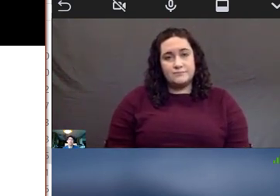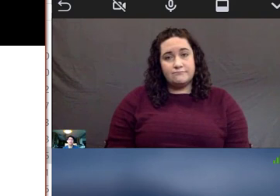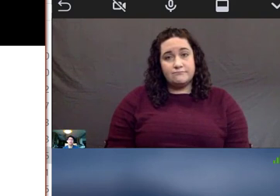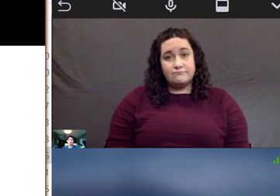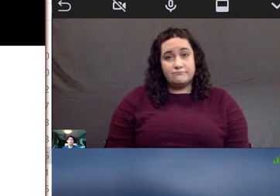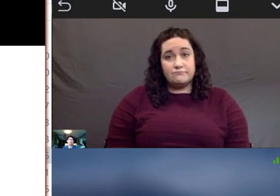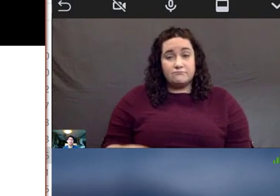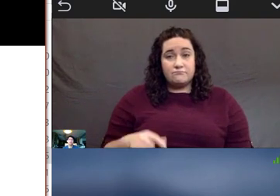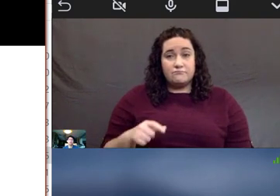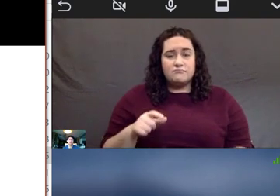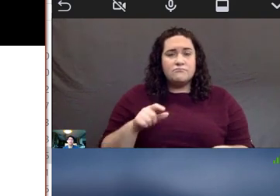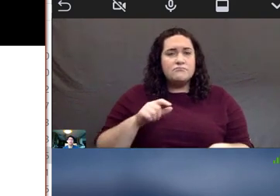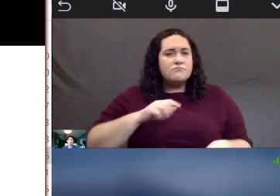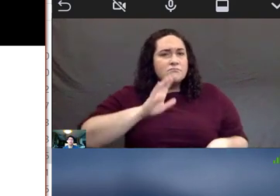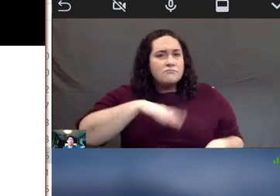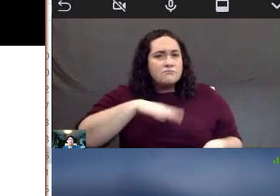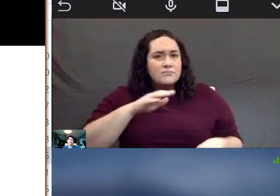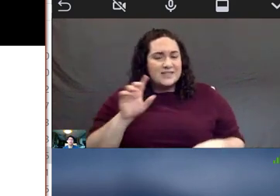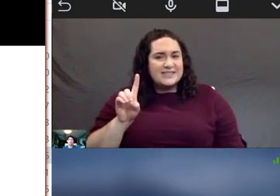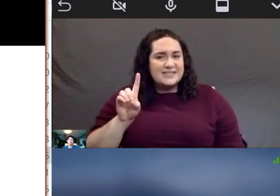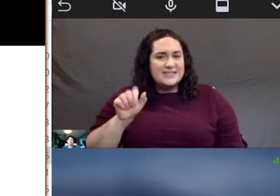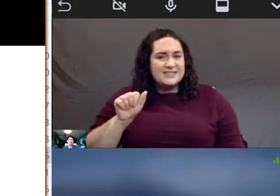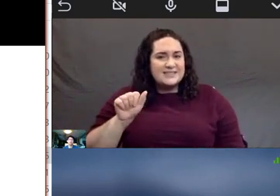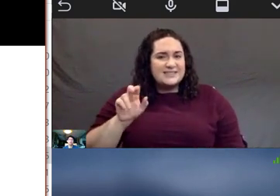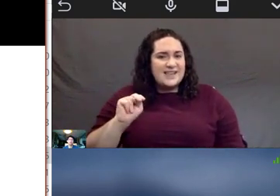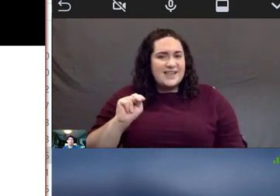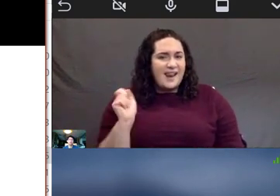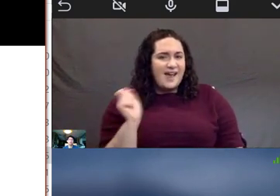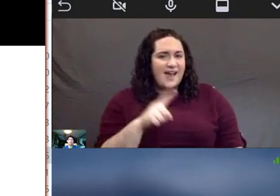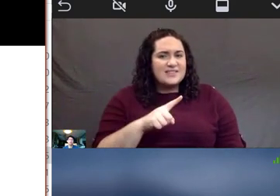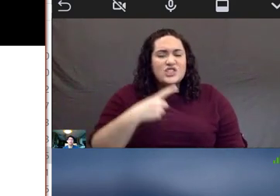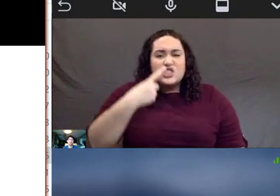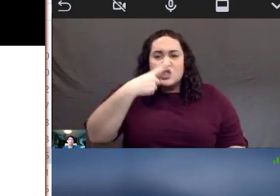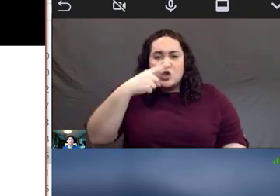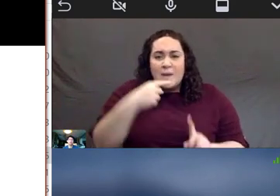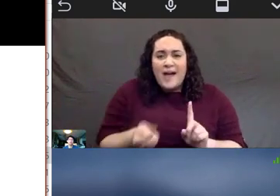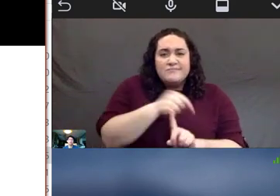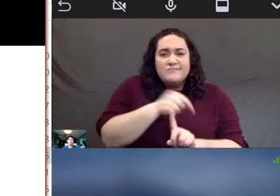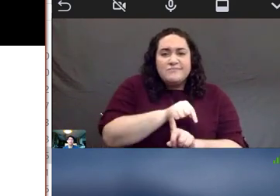Hey, Professor, for right now, could you just go back one slide? Sure.